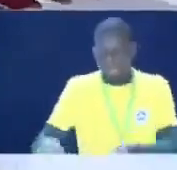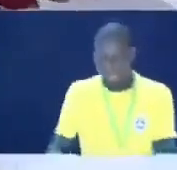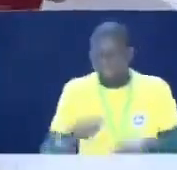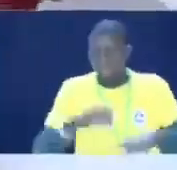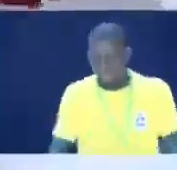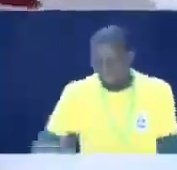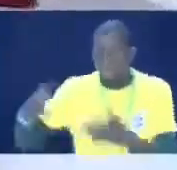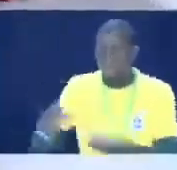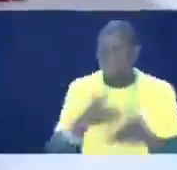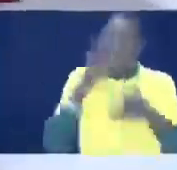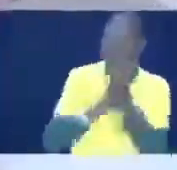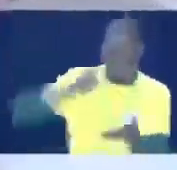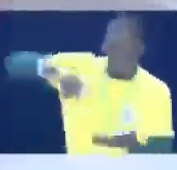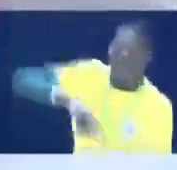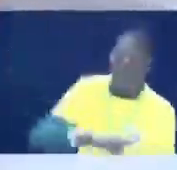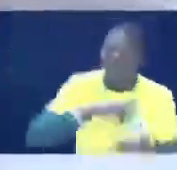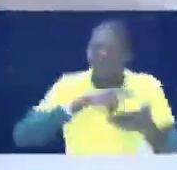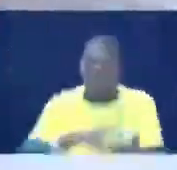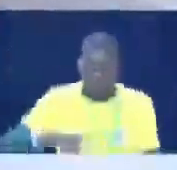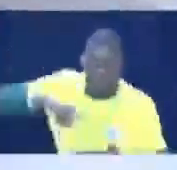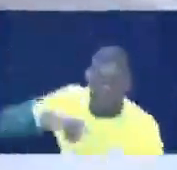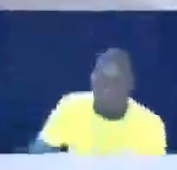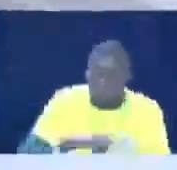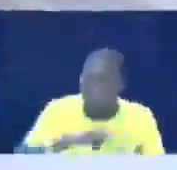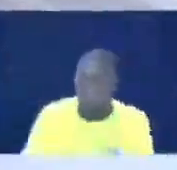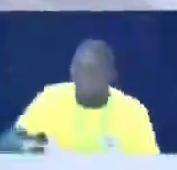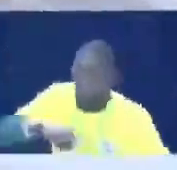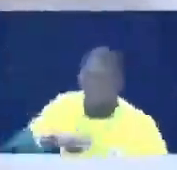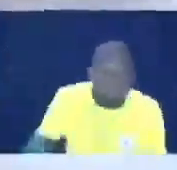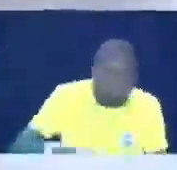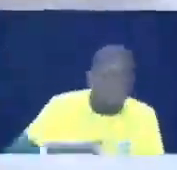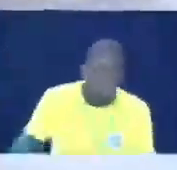on, give the Lord a time.